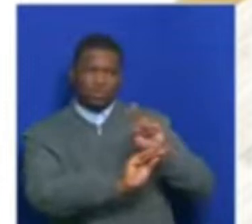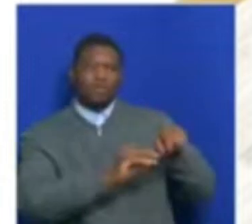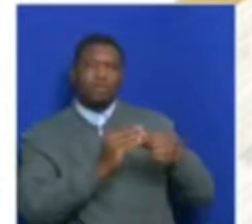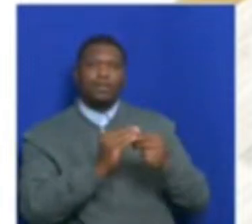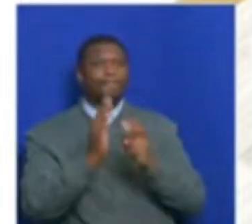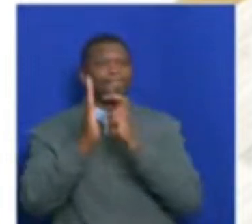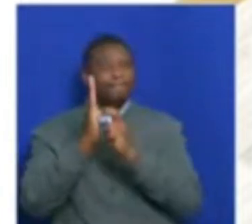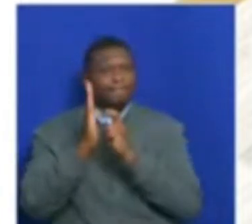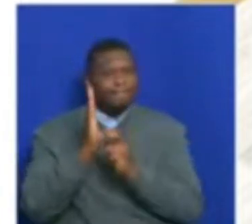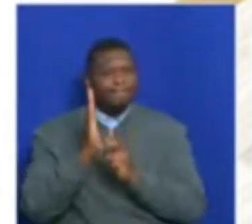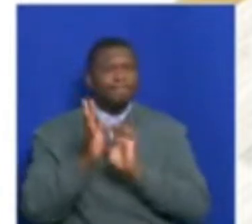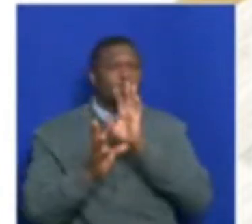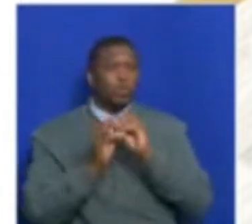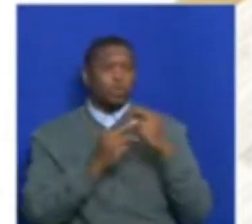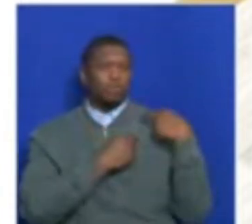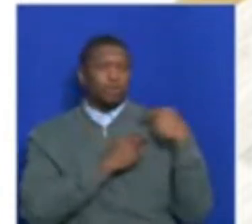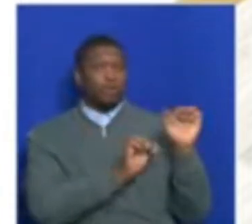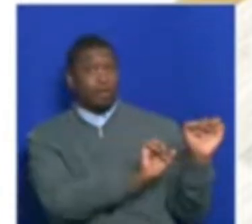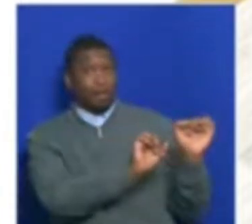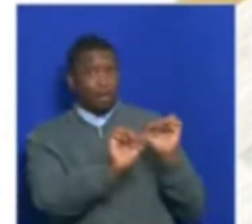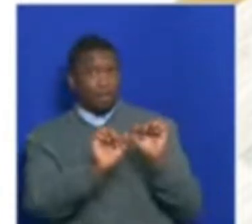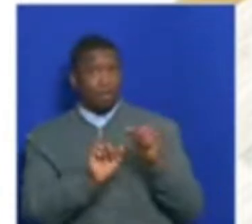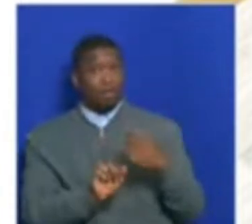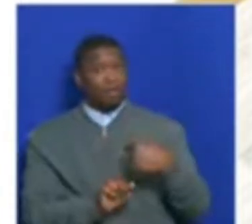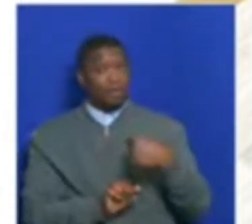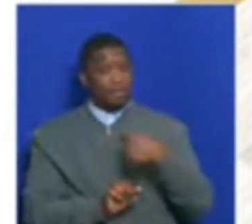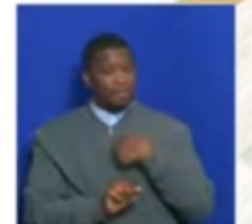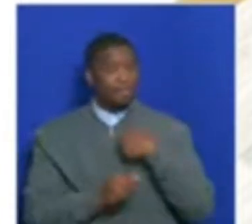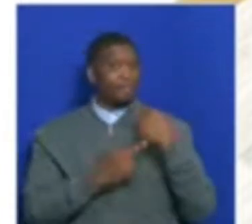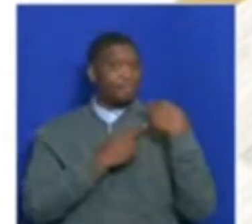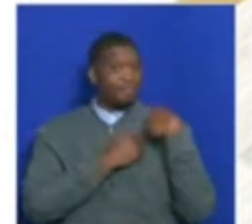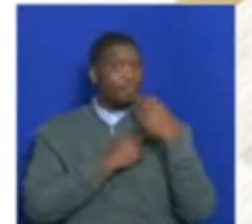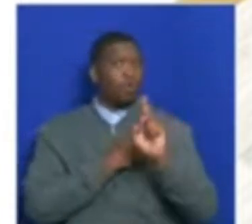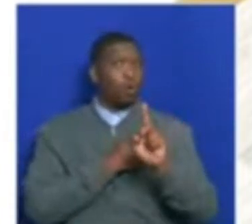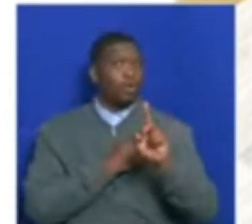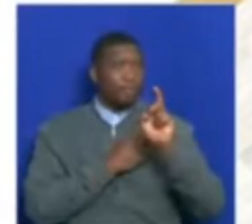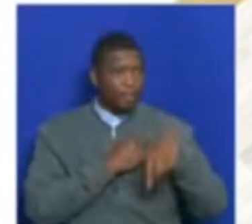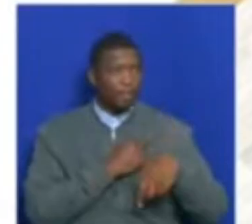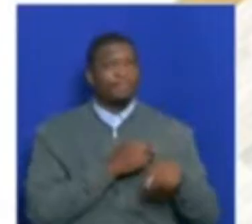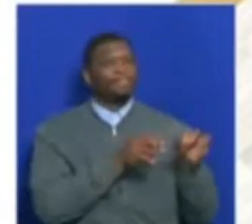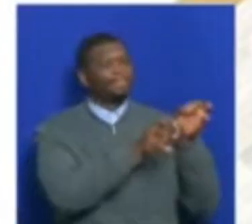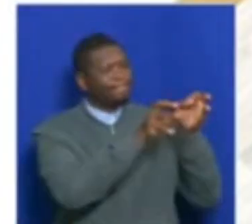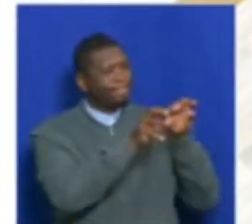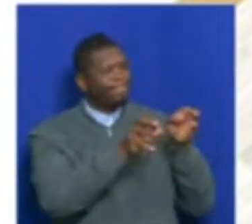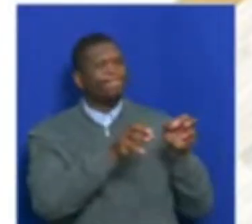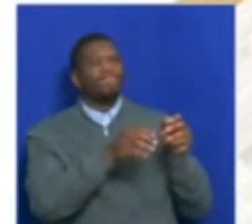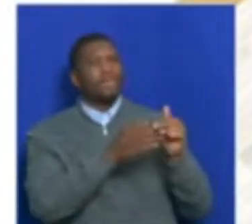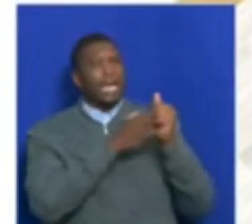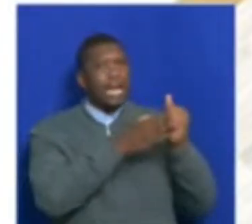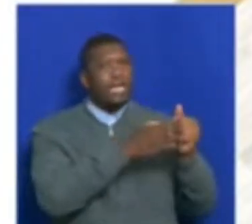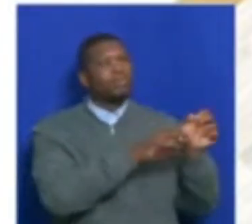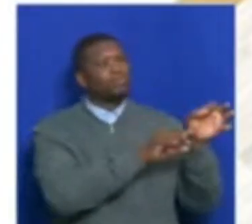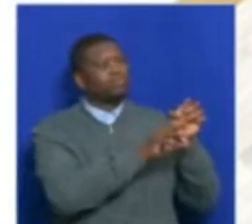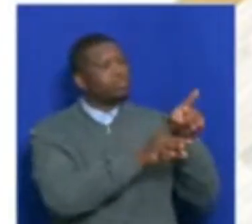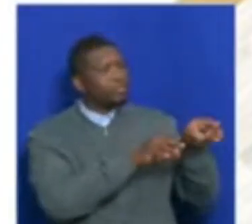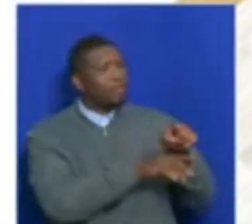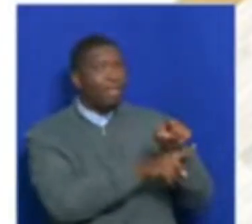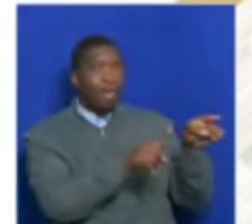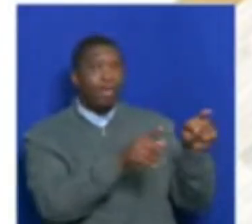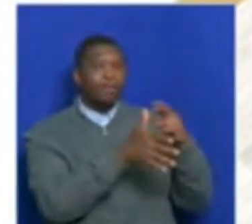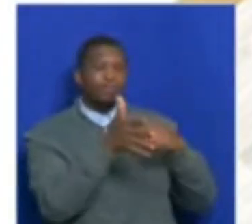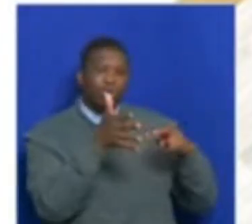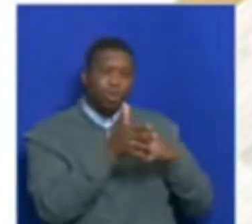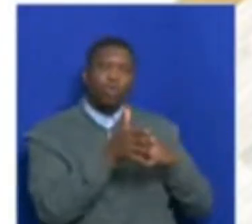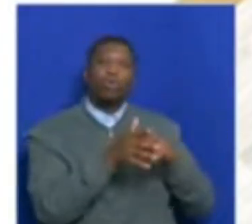am required to provide guidance to investigators on a regular basis on the duties pertaining to inter alia,